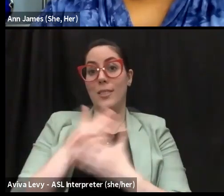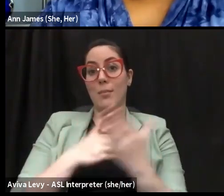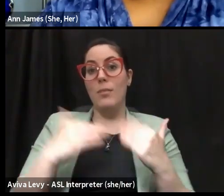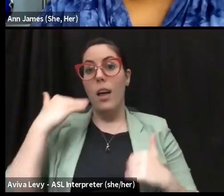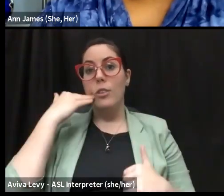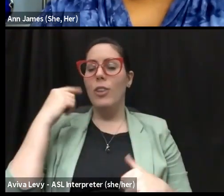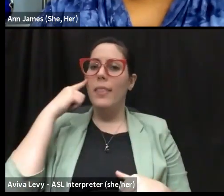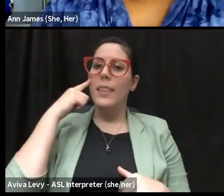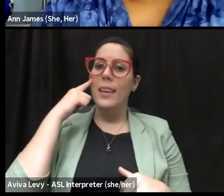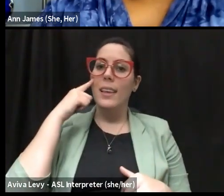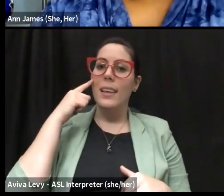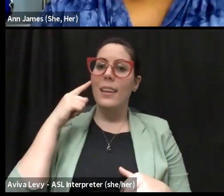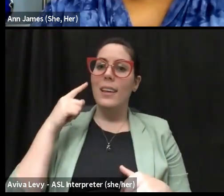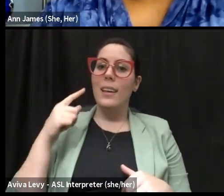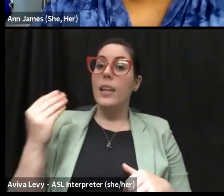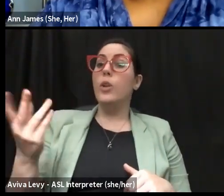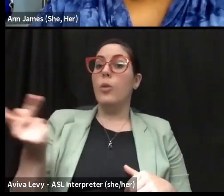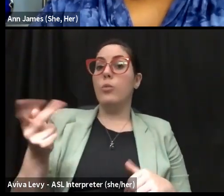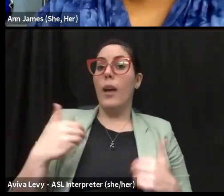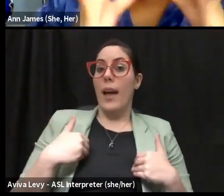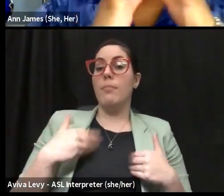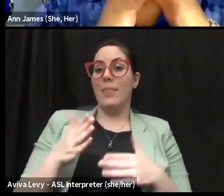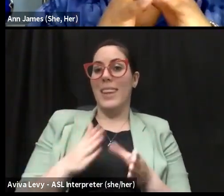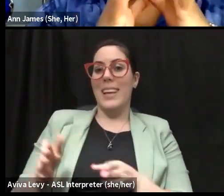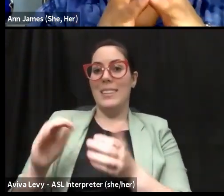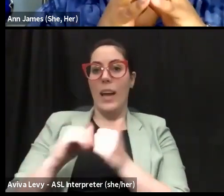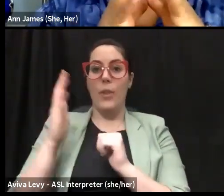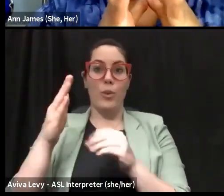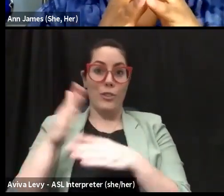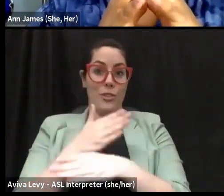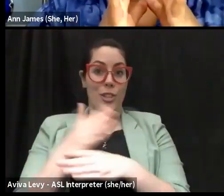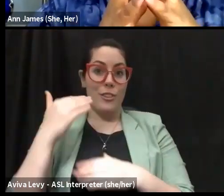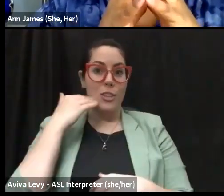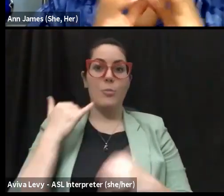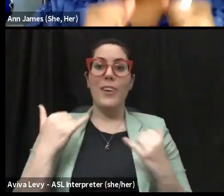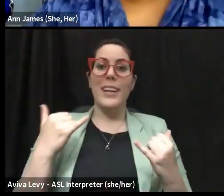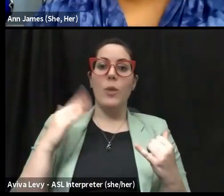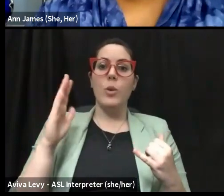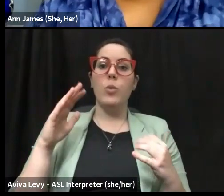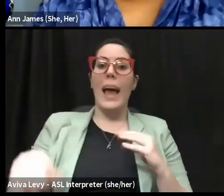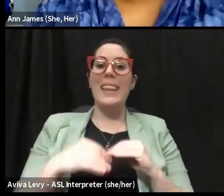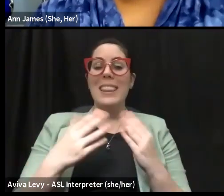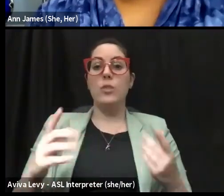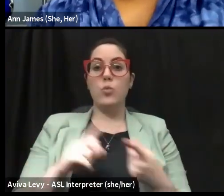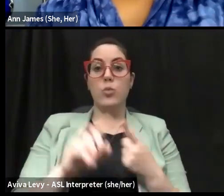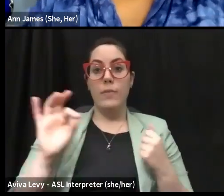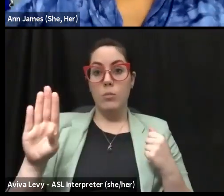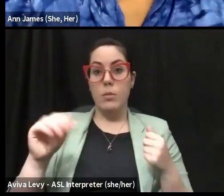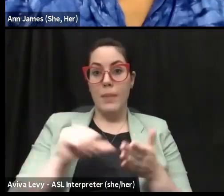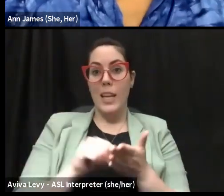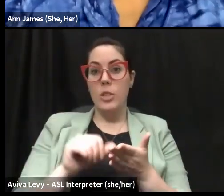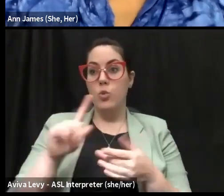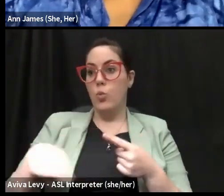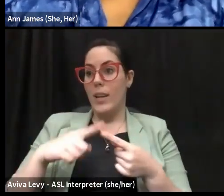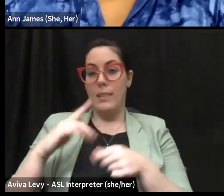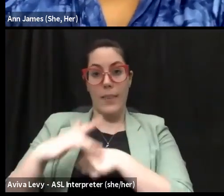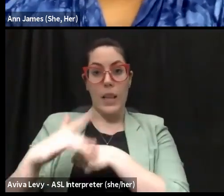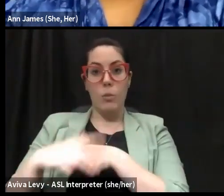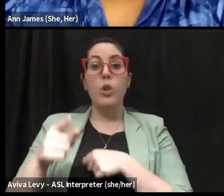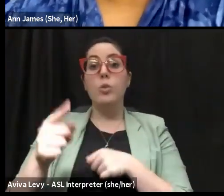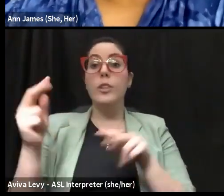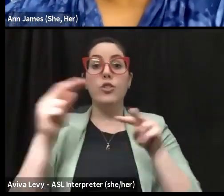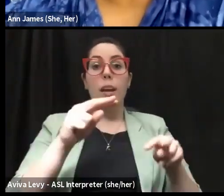about how they might be sharing that knowledge, but we'll definitely, throw stuff onto the Facebook page that becomes available and check our